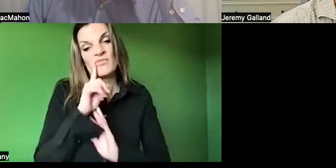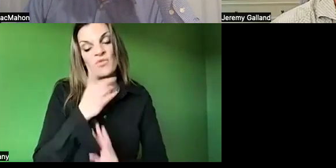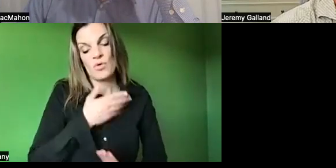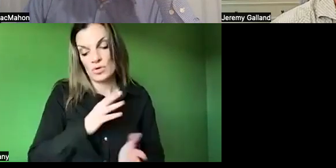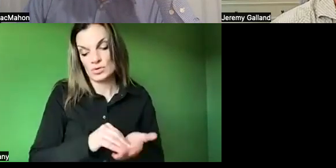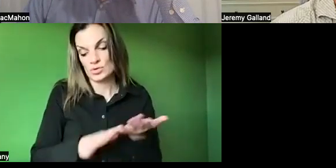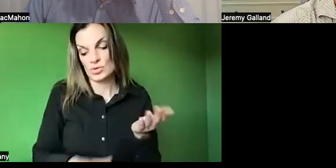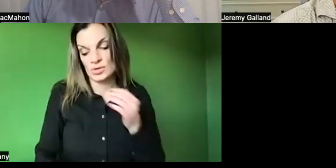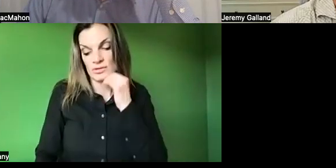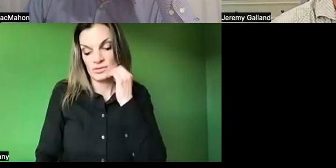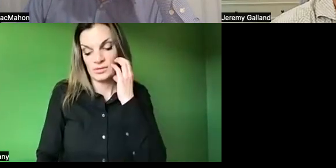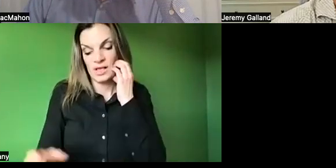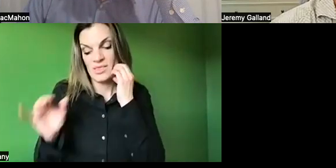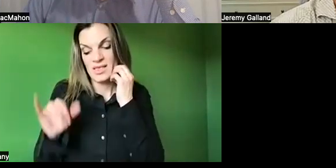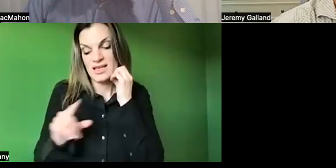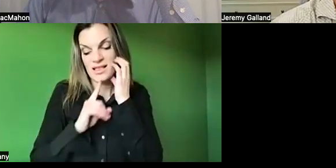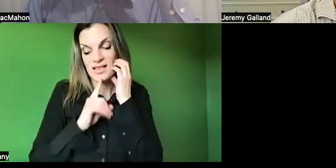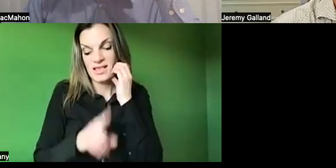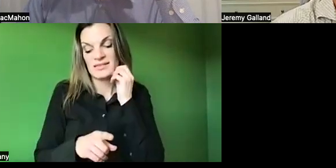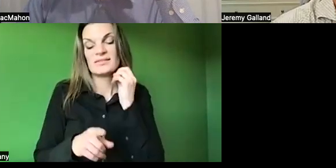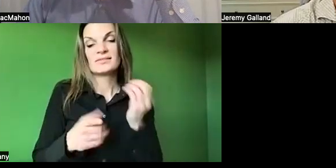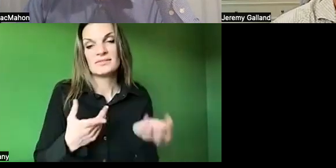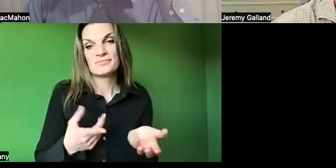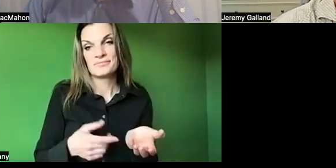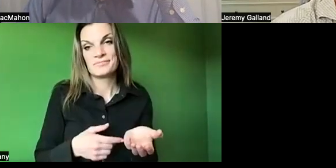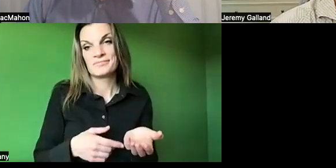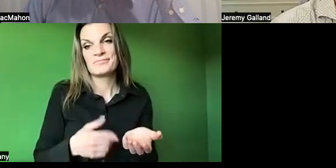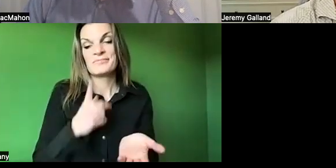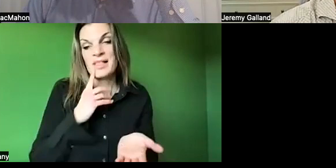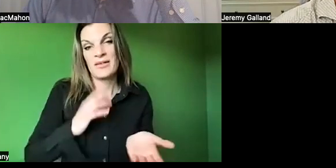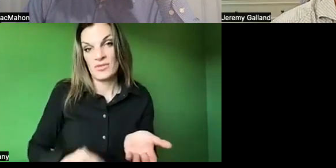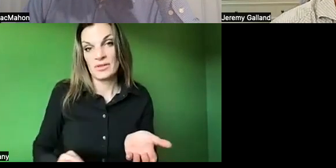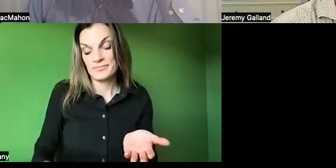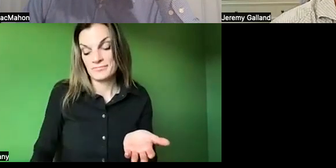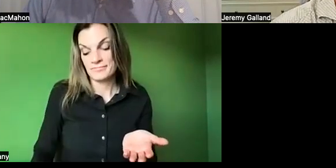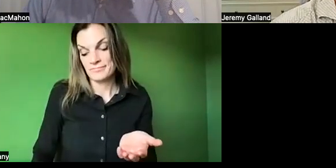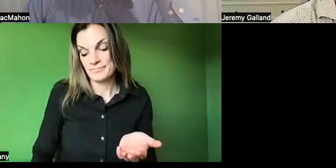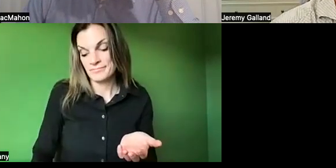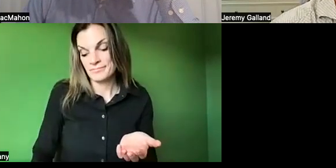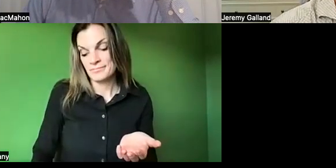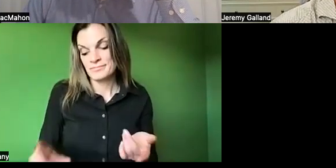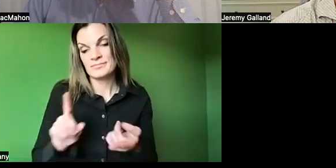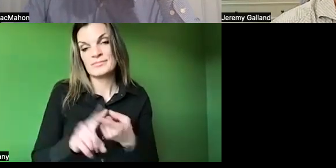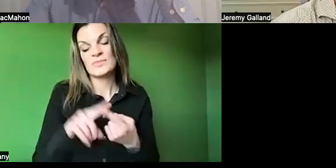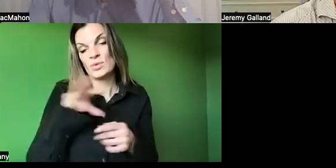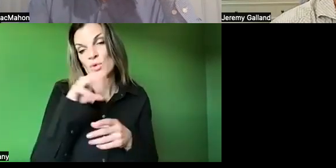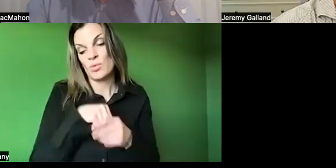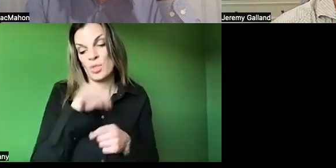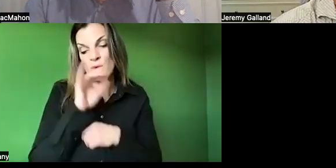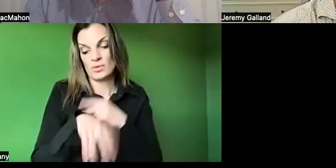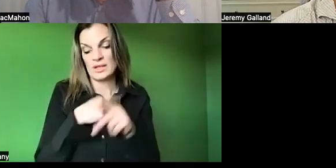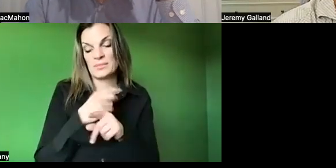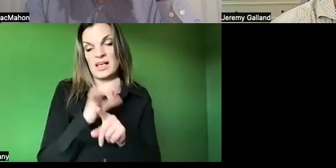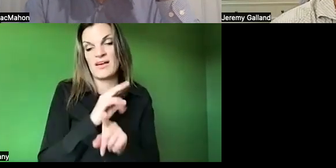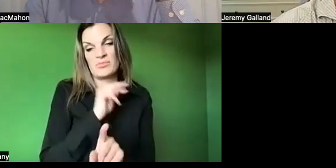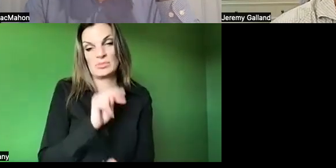students. And we're finding more and more ways that it's helpful to incorporate those types of ideas and